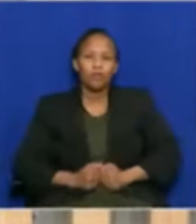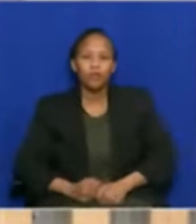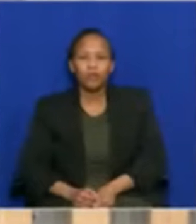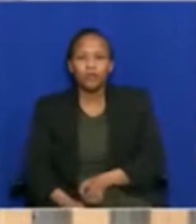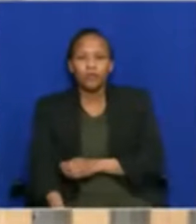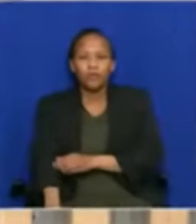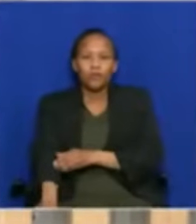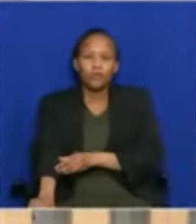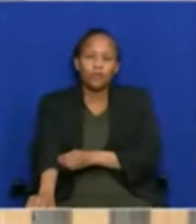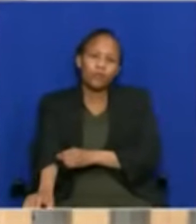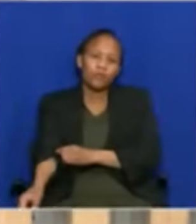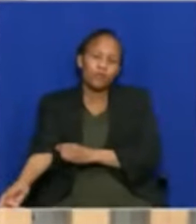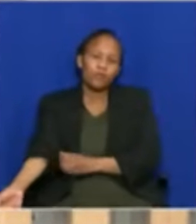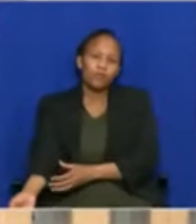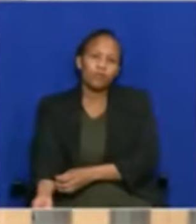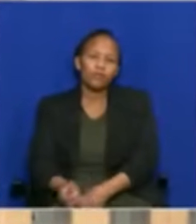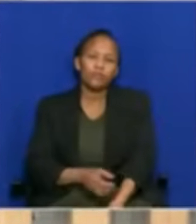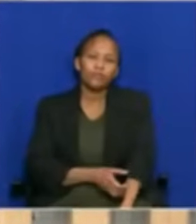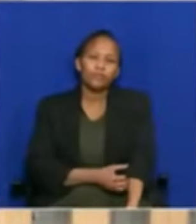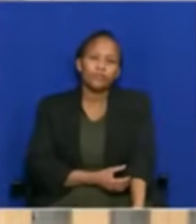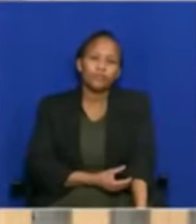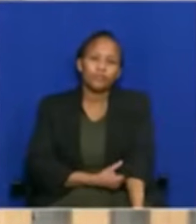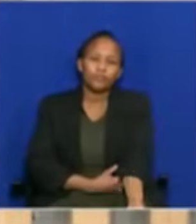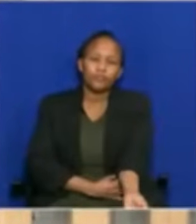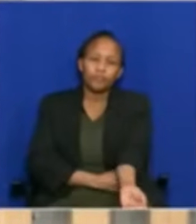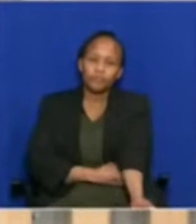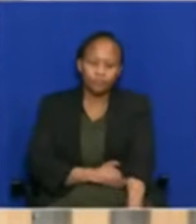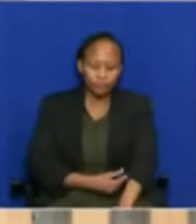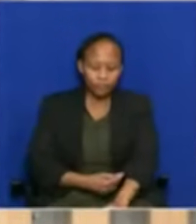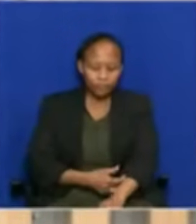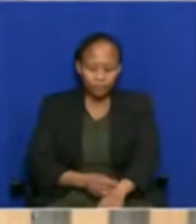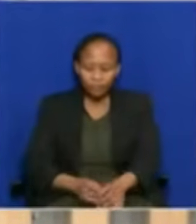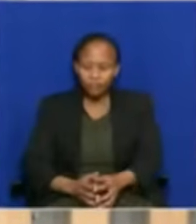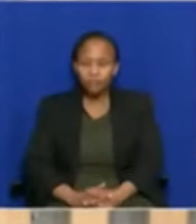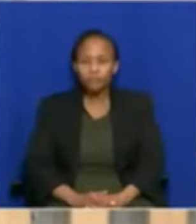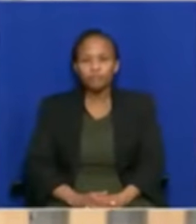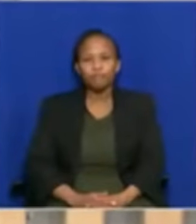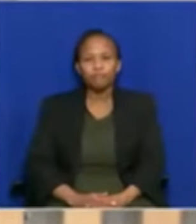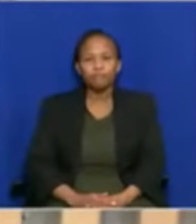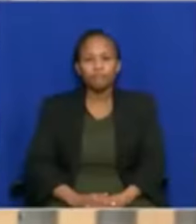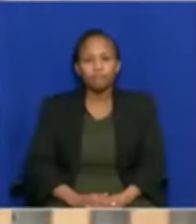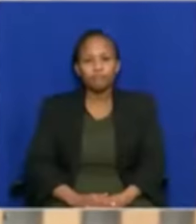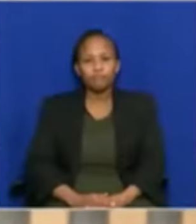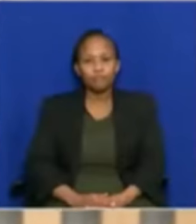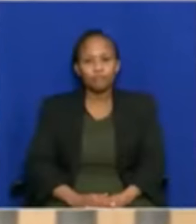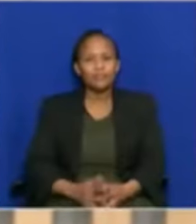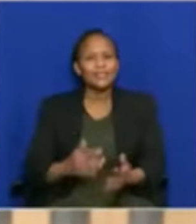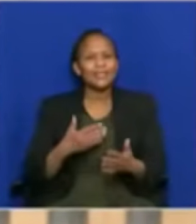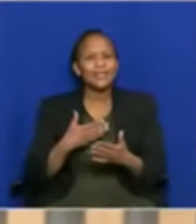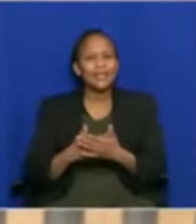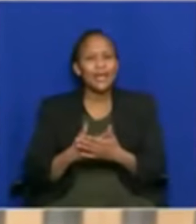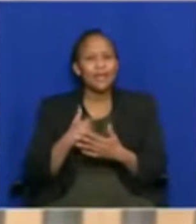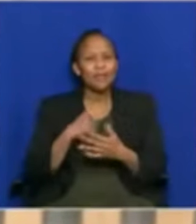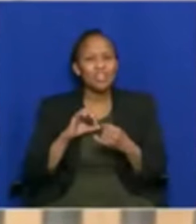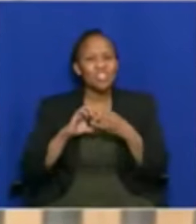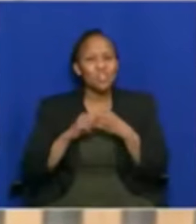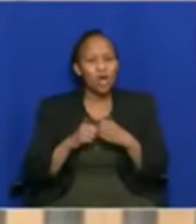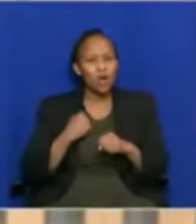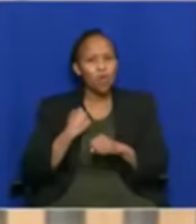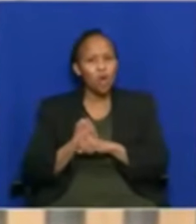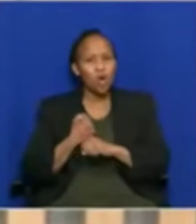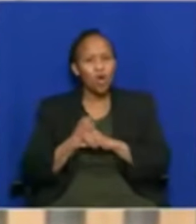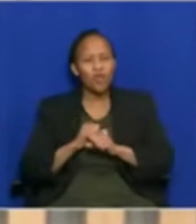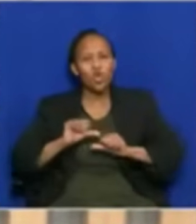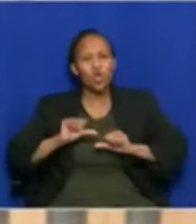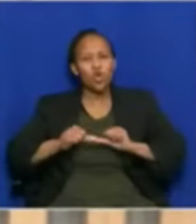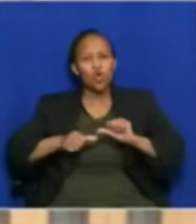Can I try and work through the chronology as I have it based on that part of the docket that